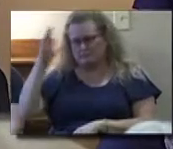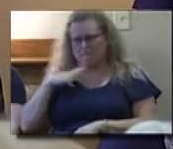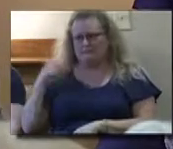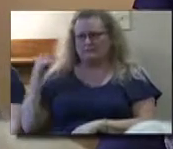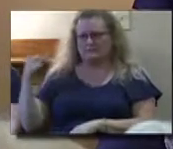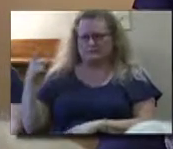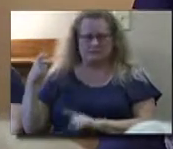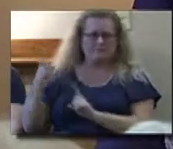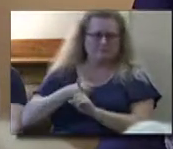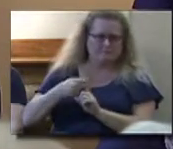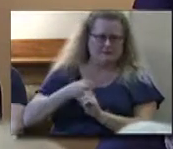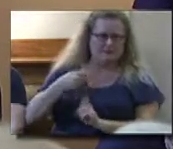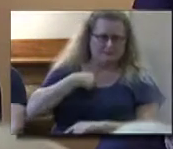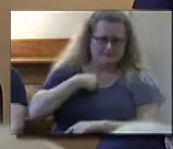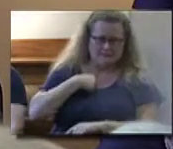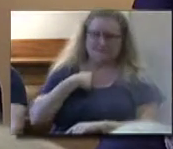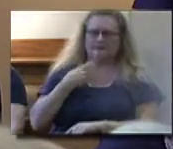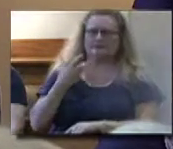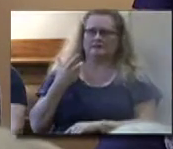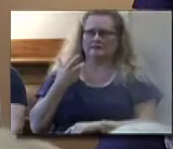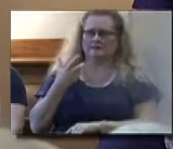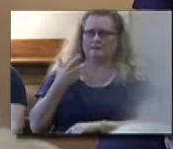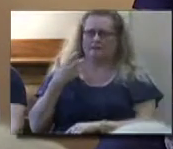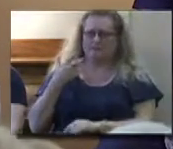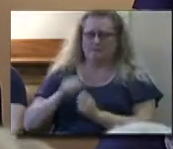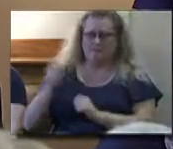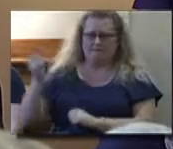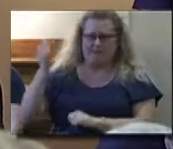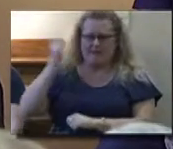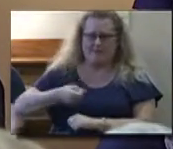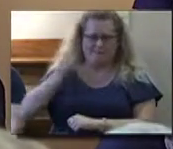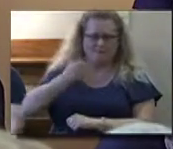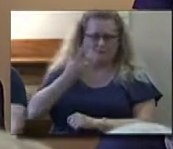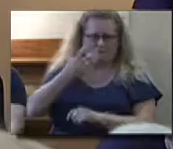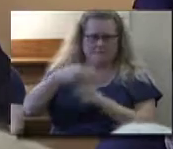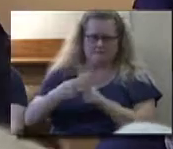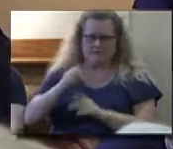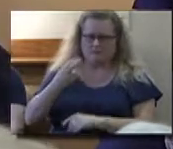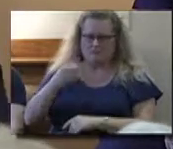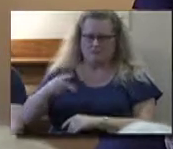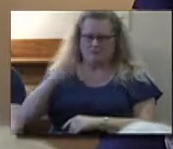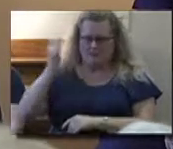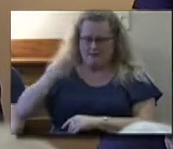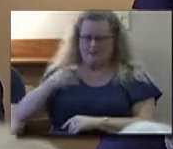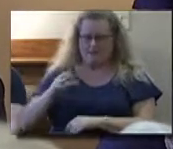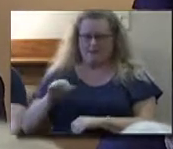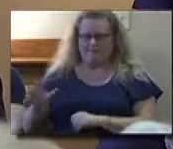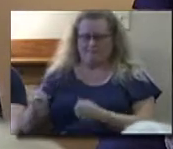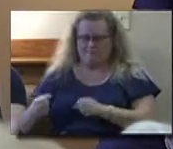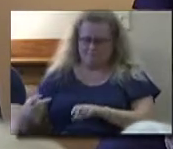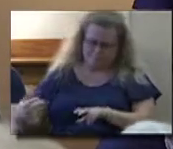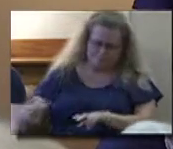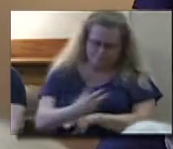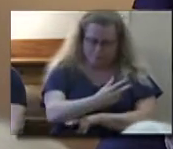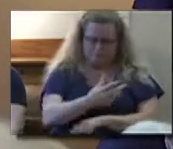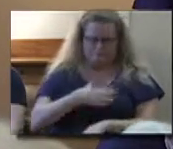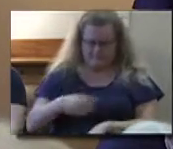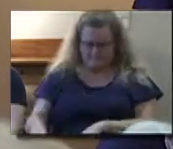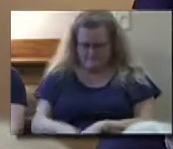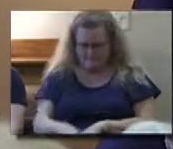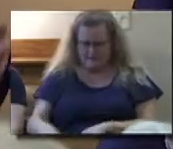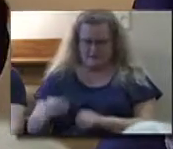up with a 3-pound shop hammer. And they ran over my feet, and then they left me in the snow to